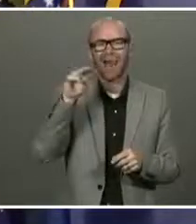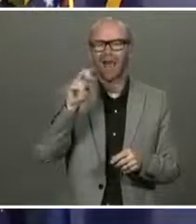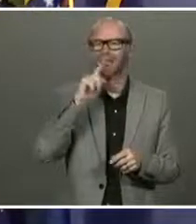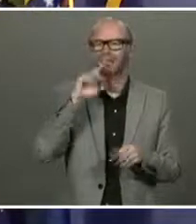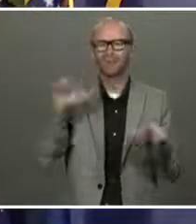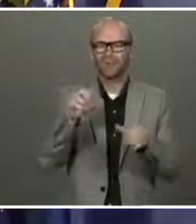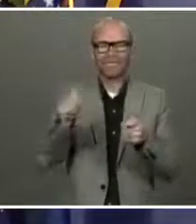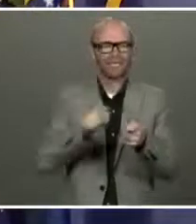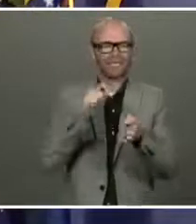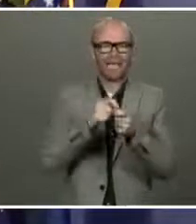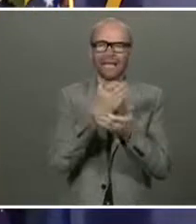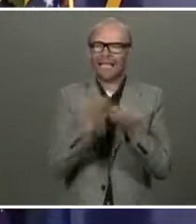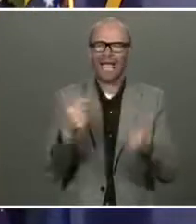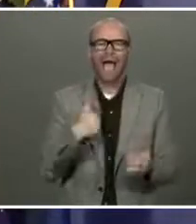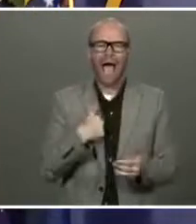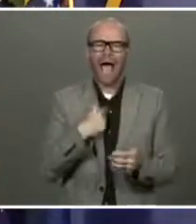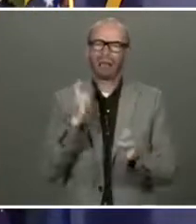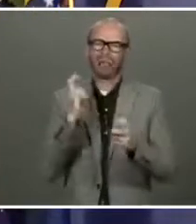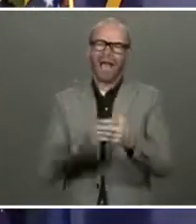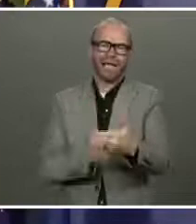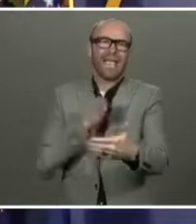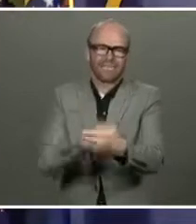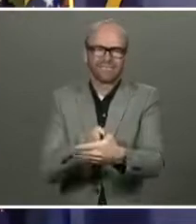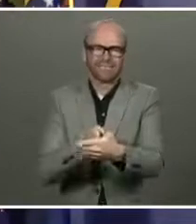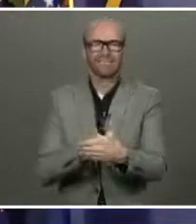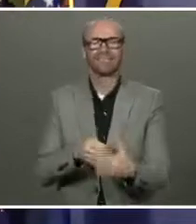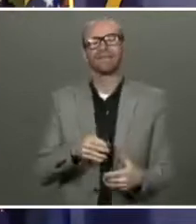thing that I rail against.